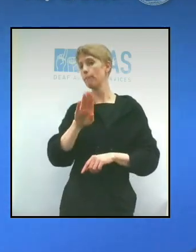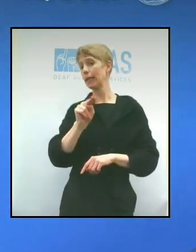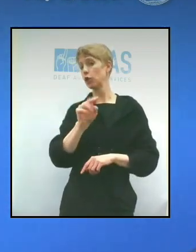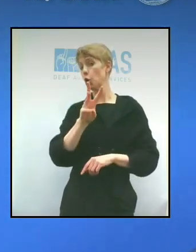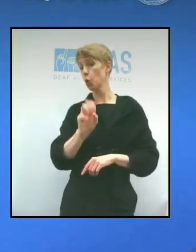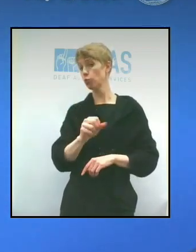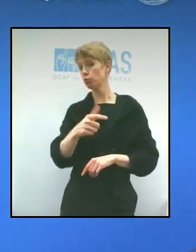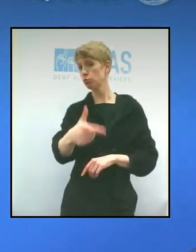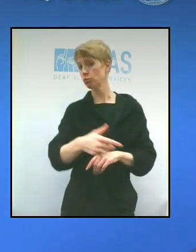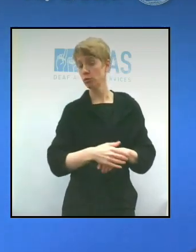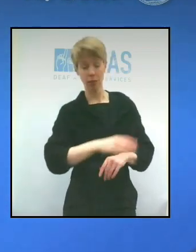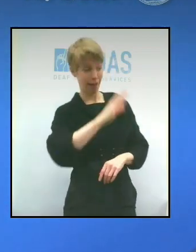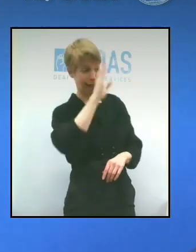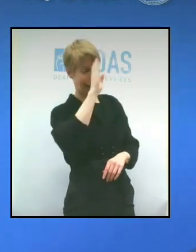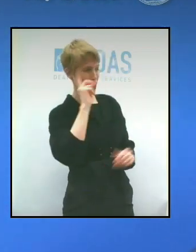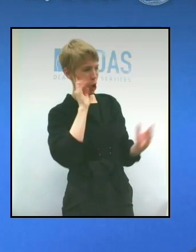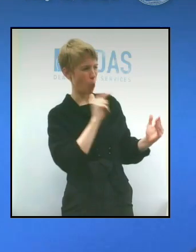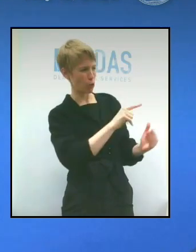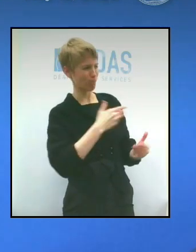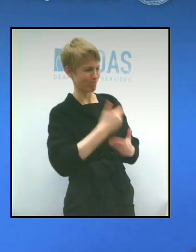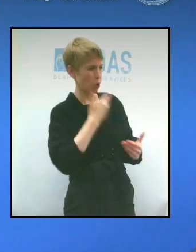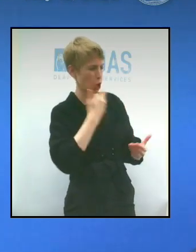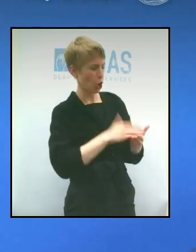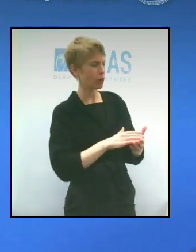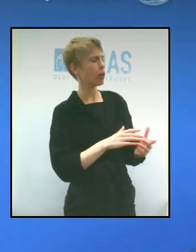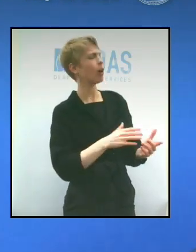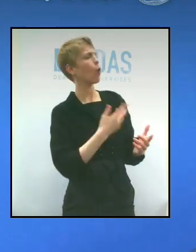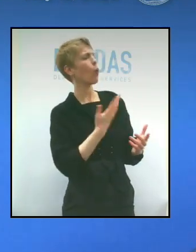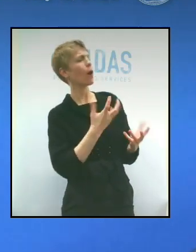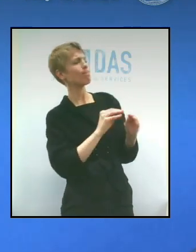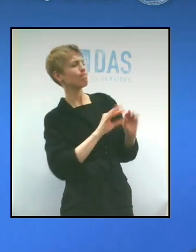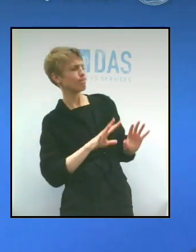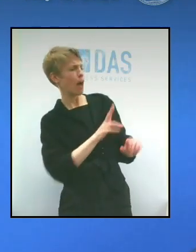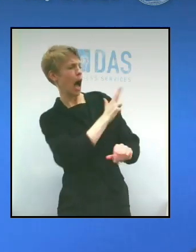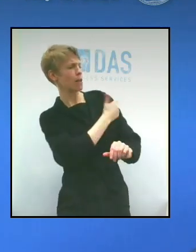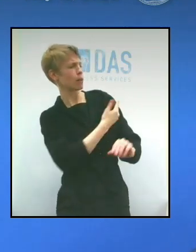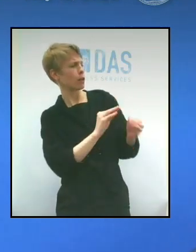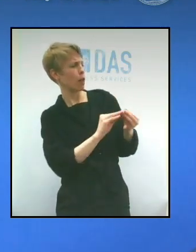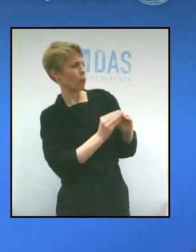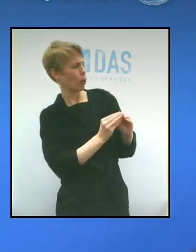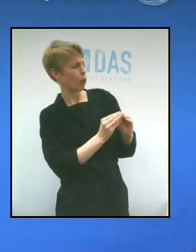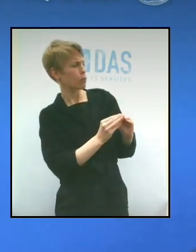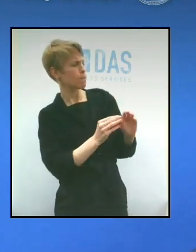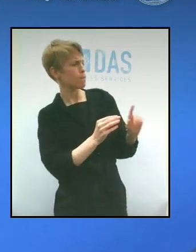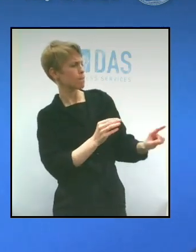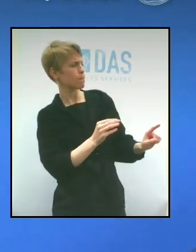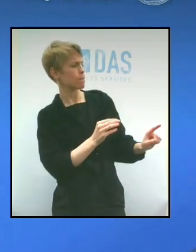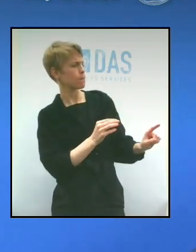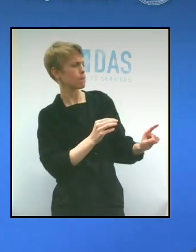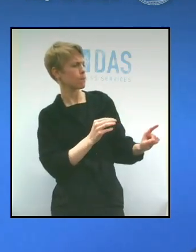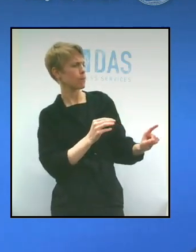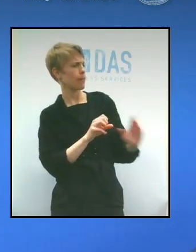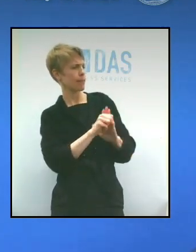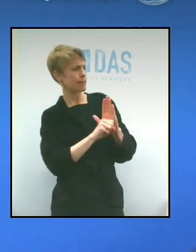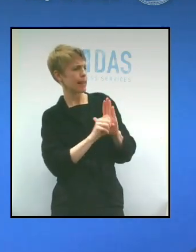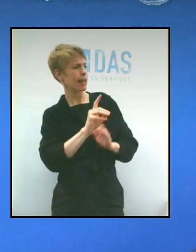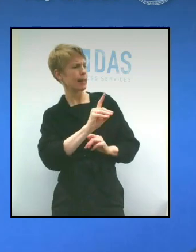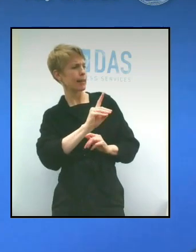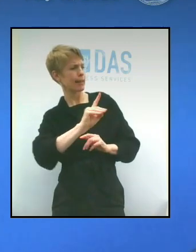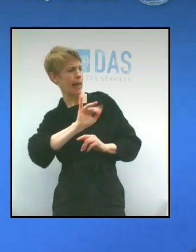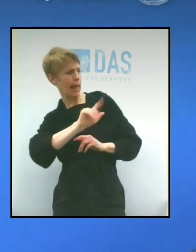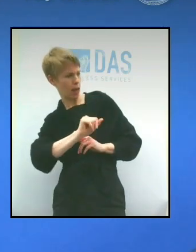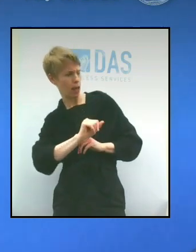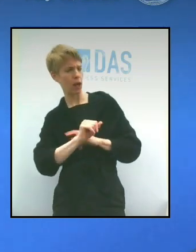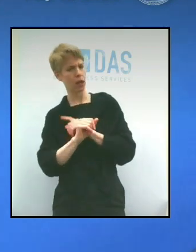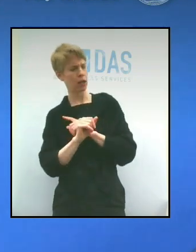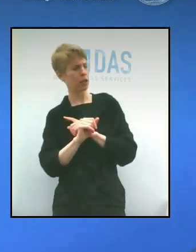Hey, Marco Baldwell. Just to get some clarification on the hospital numbers, as you said today and as the updated data from the state shows, we've seen a bit of an